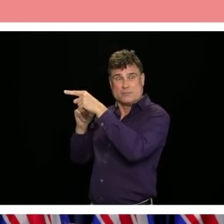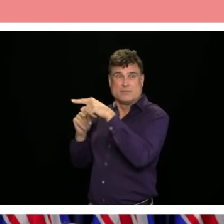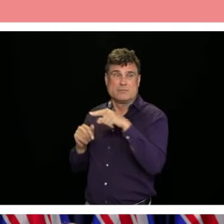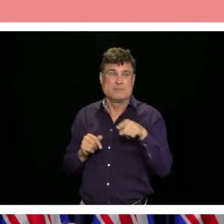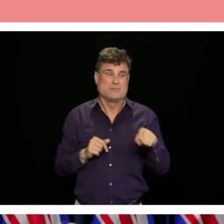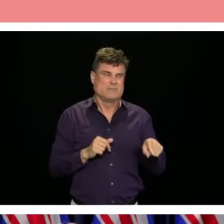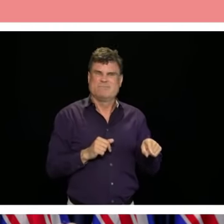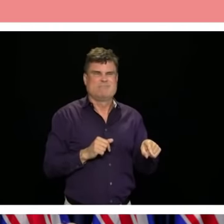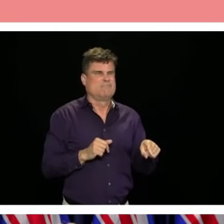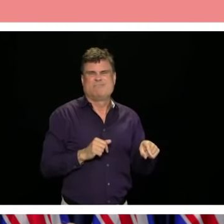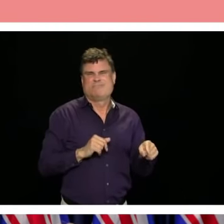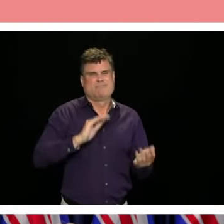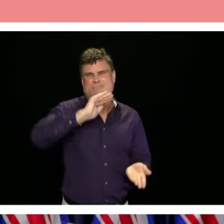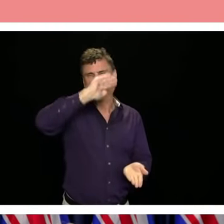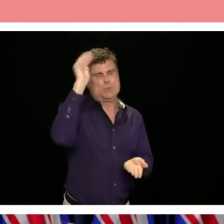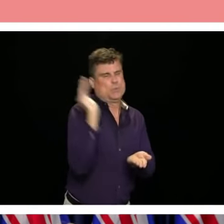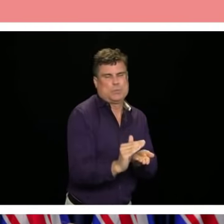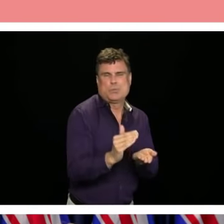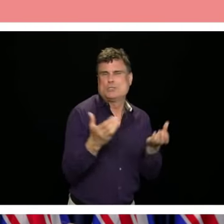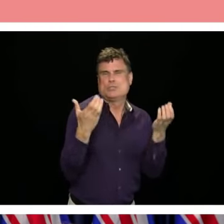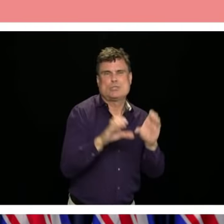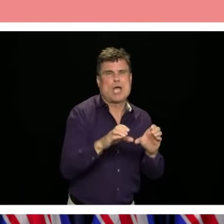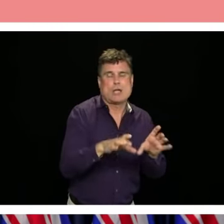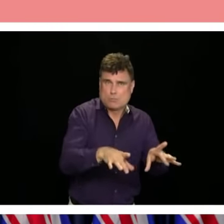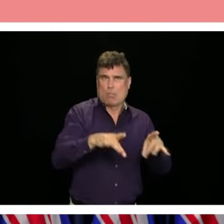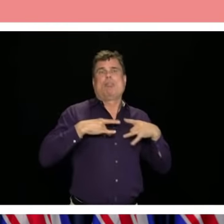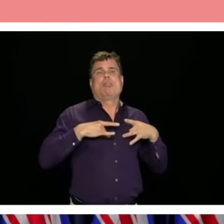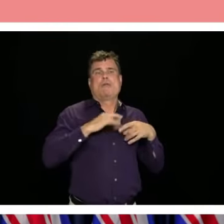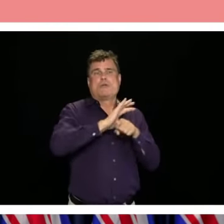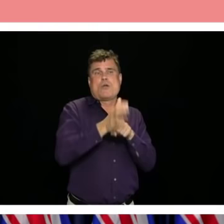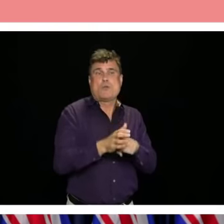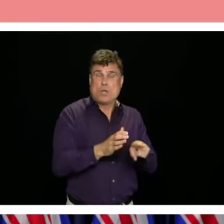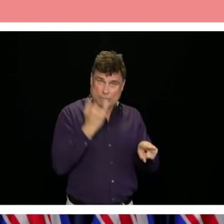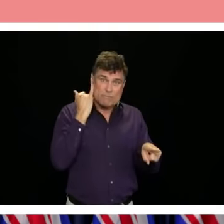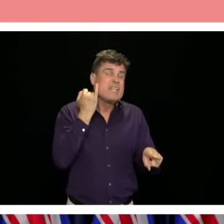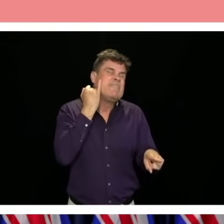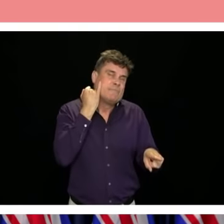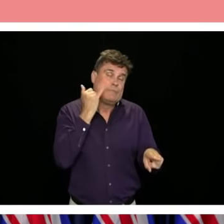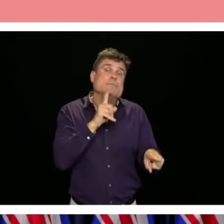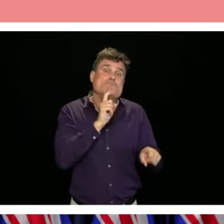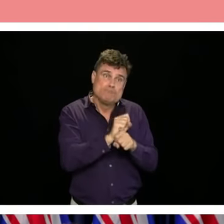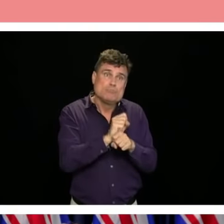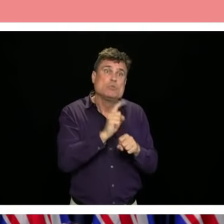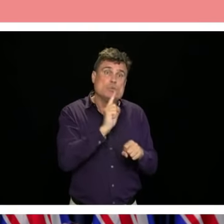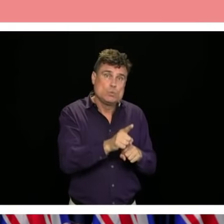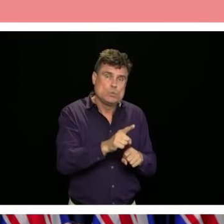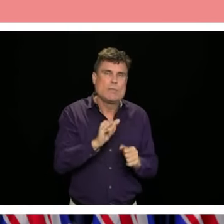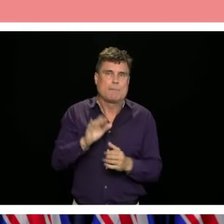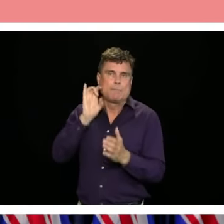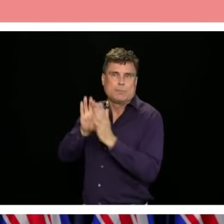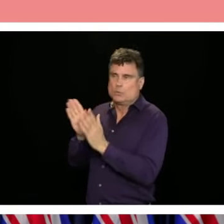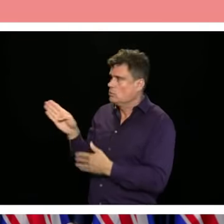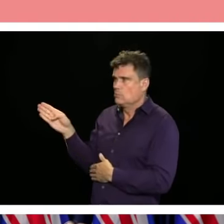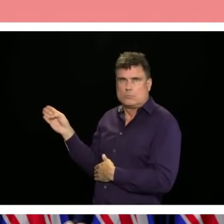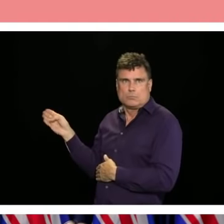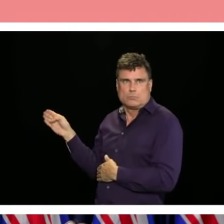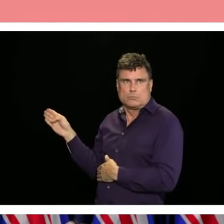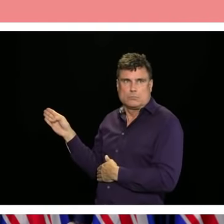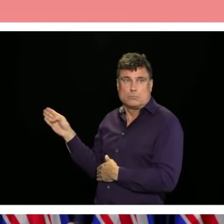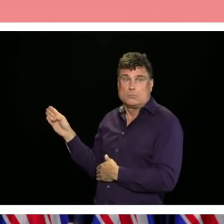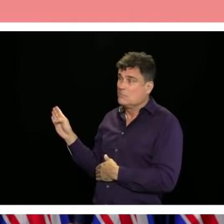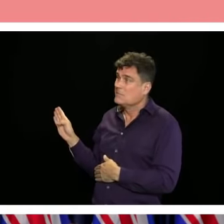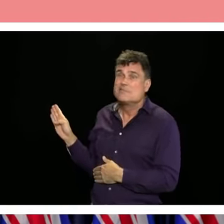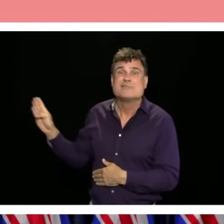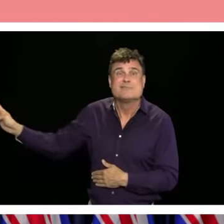have the same rate of transmission as adults, that reopening of schools is not something that we would expect